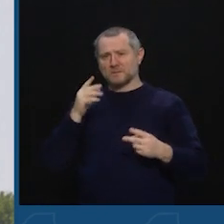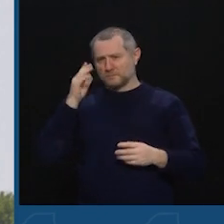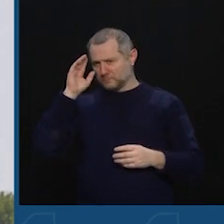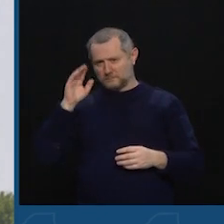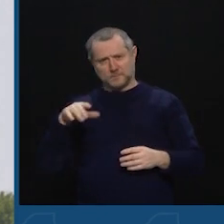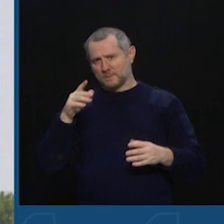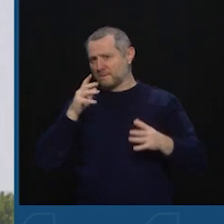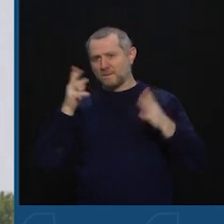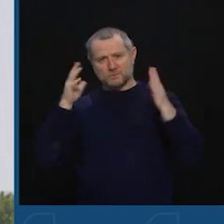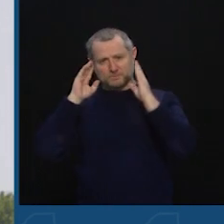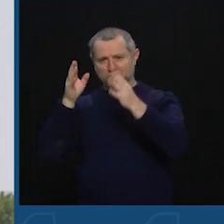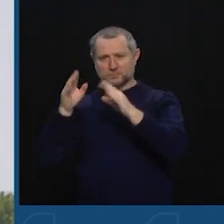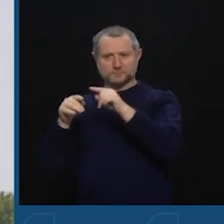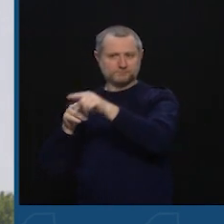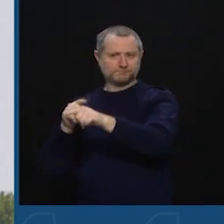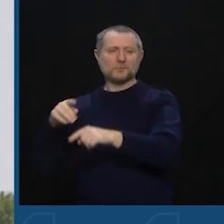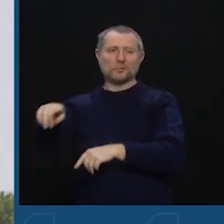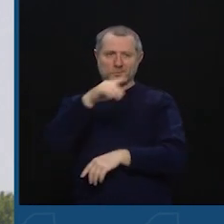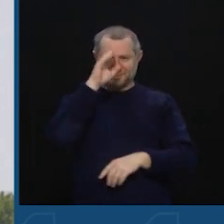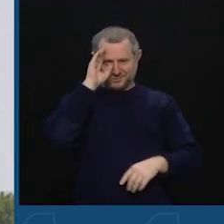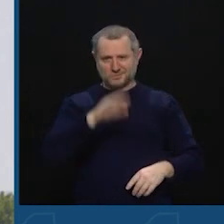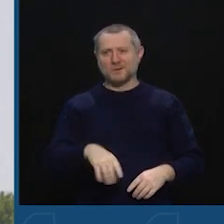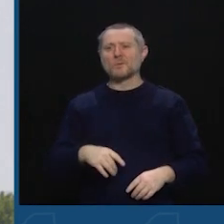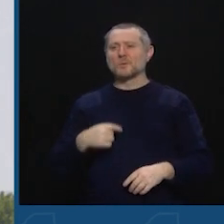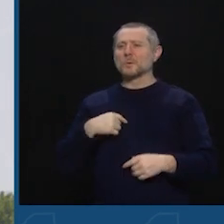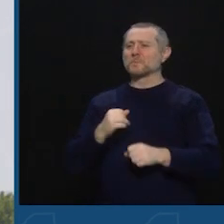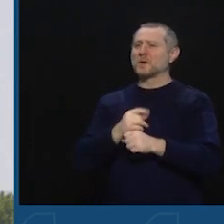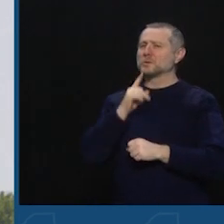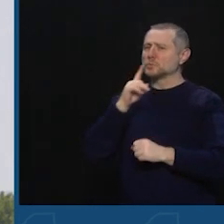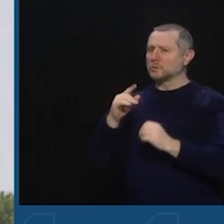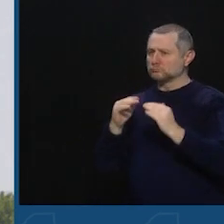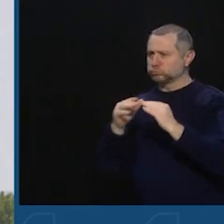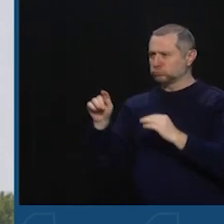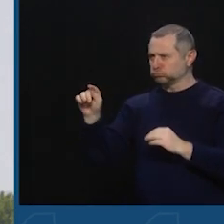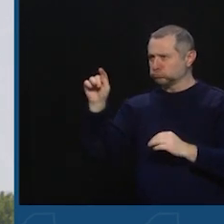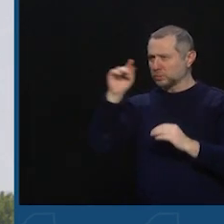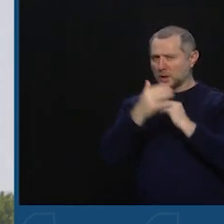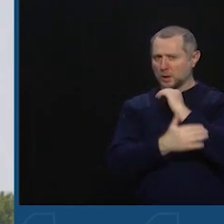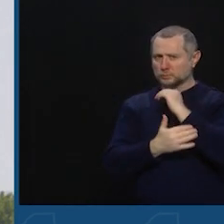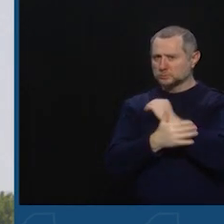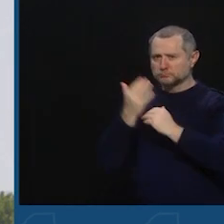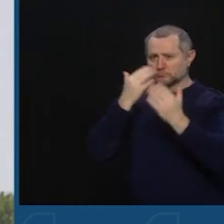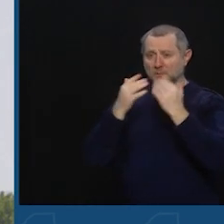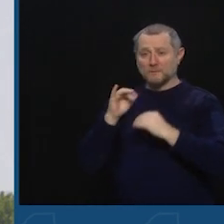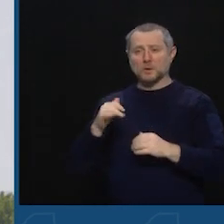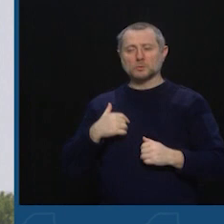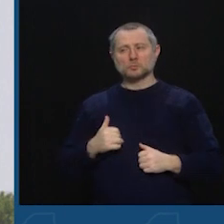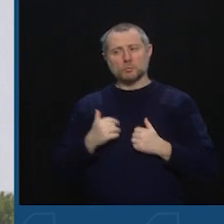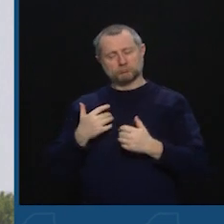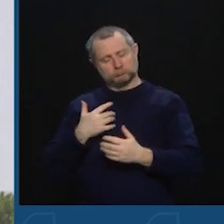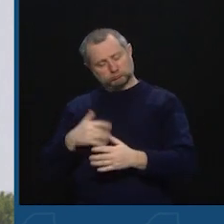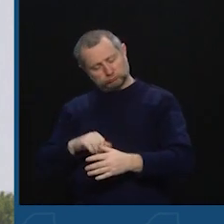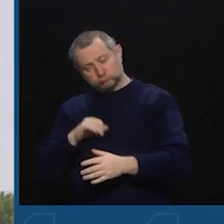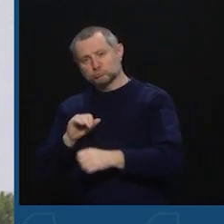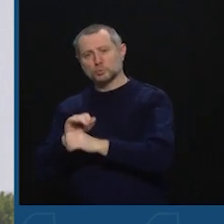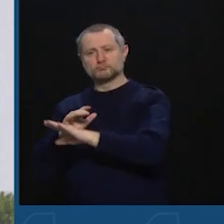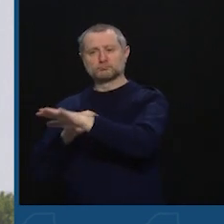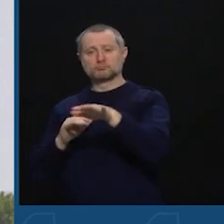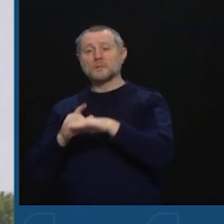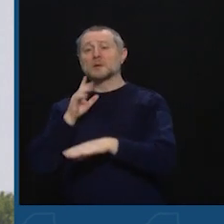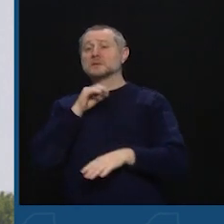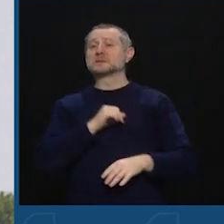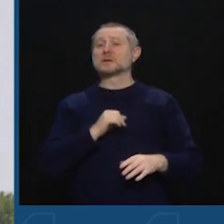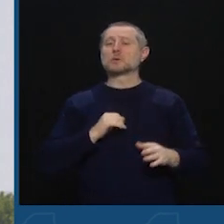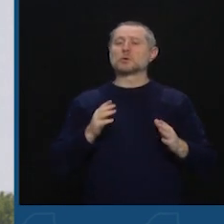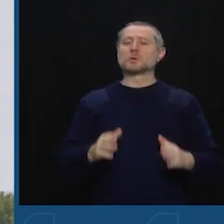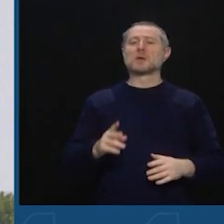So we make sure that we do spread the love all over, and I want to let you know I'm so proud of the work that you do there as well. And Senator Anna Kemplin is here. Great